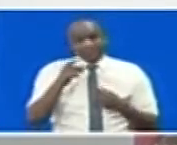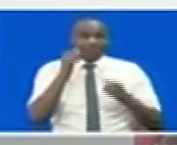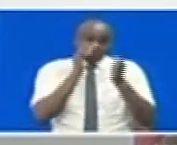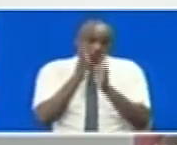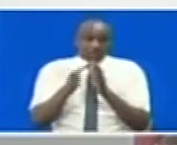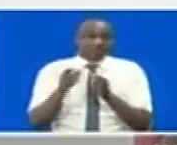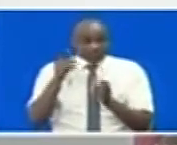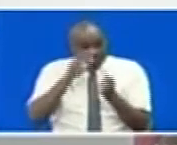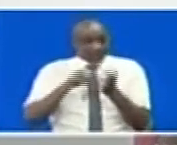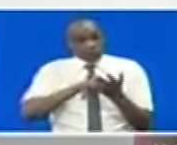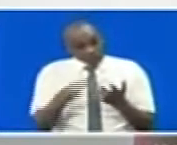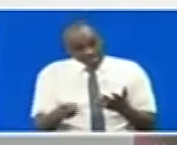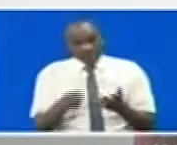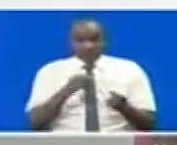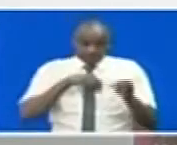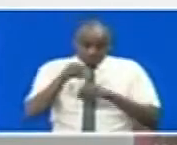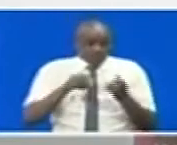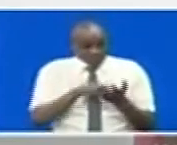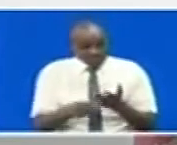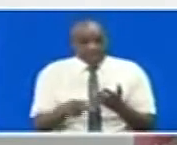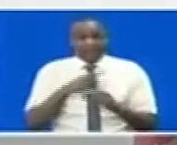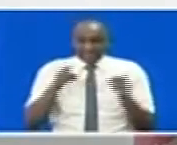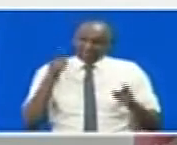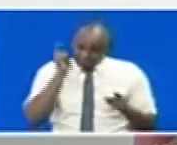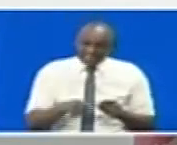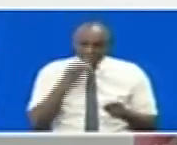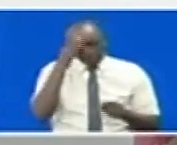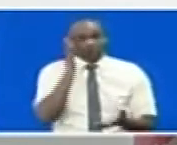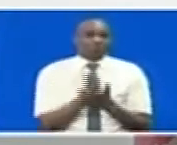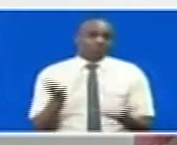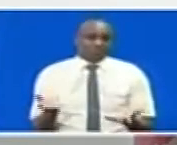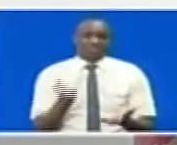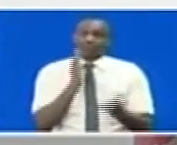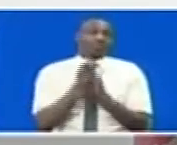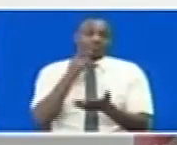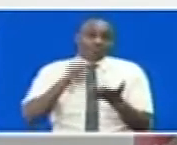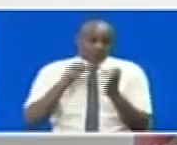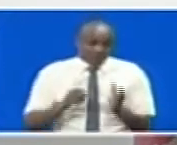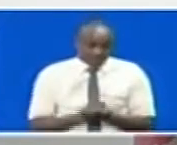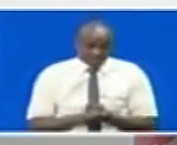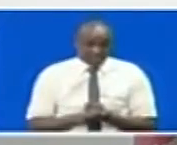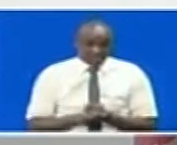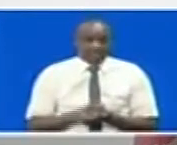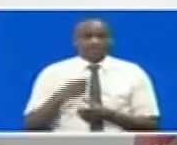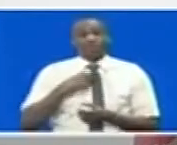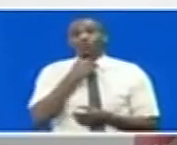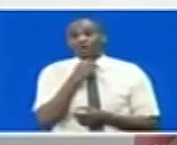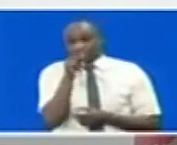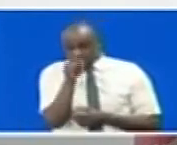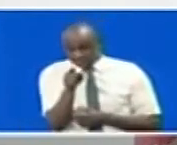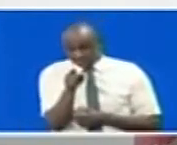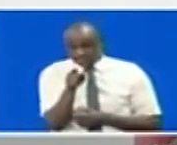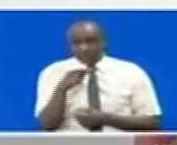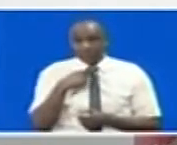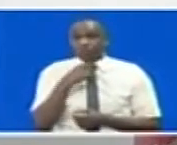But let's also come back to reality. Reality is, and I want to also take issue with